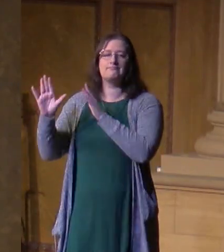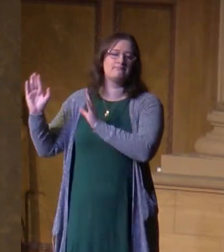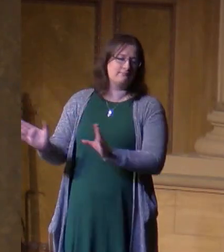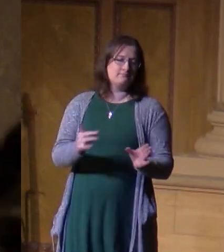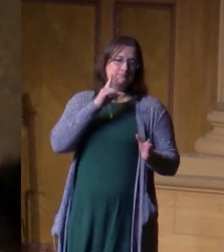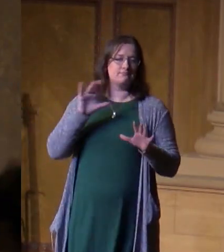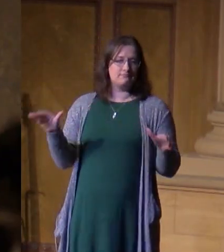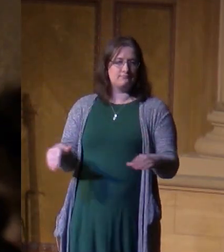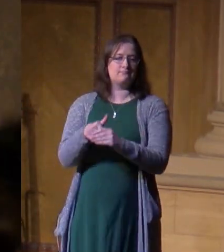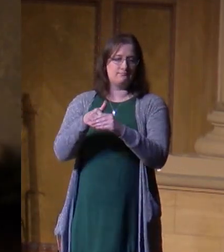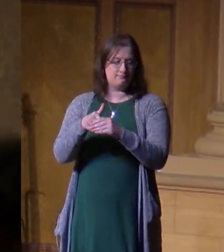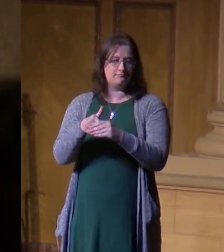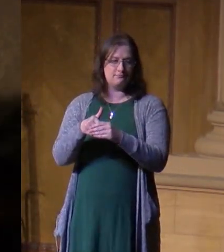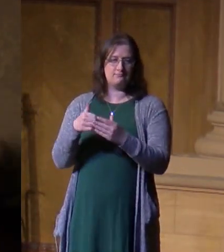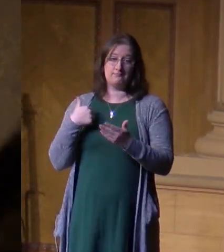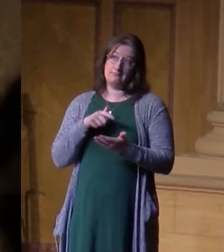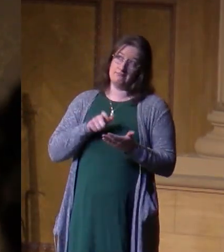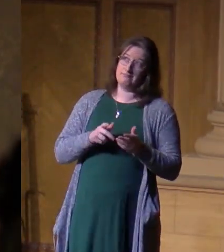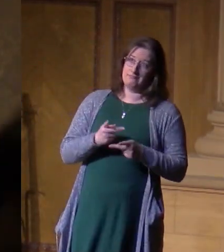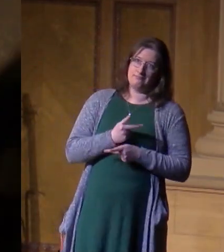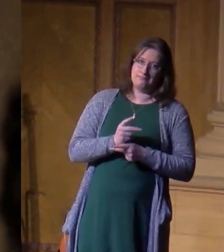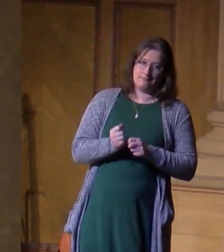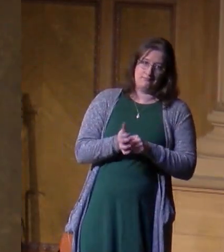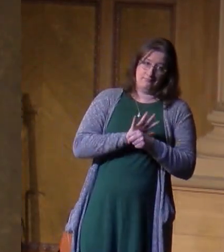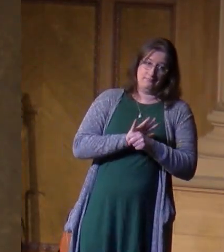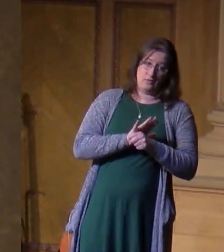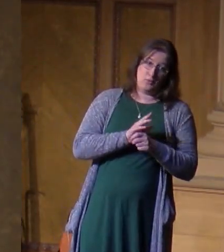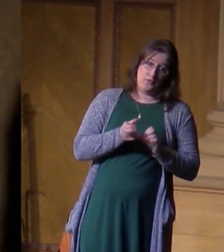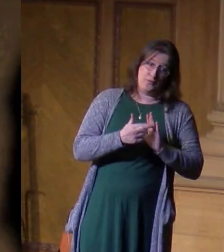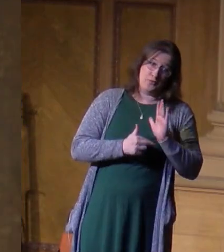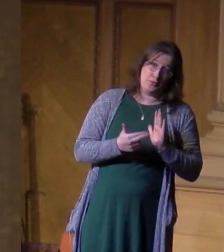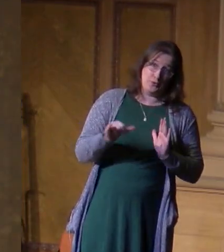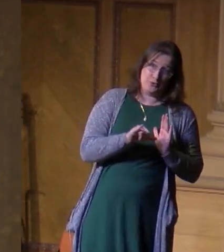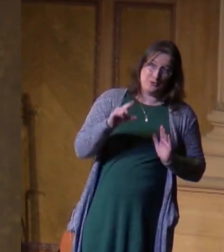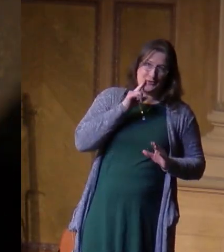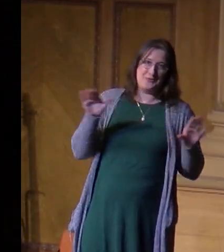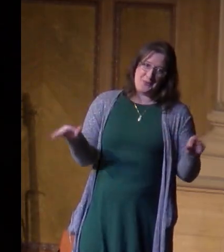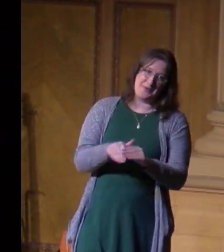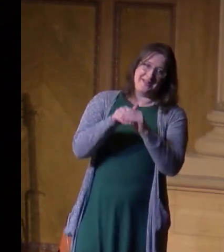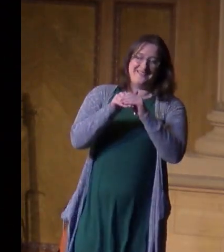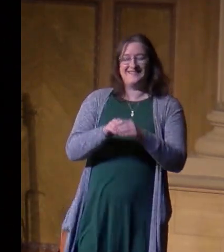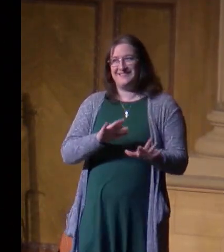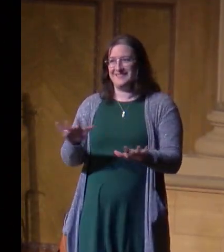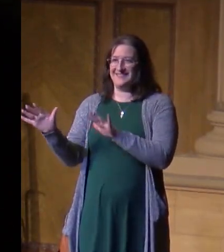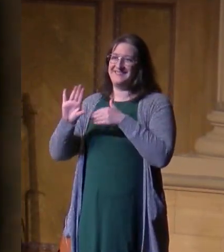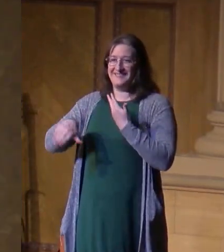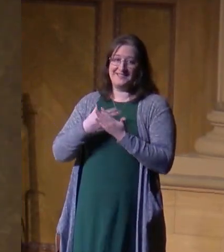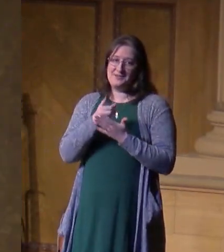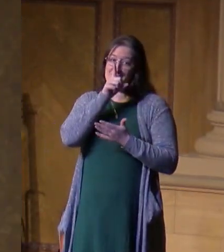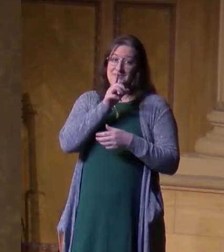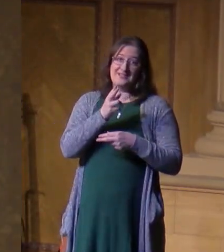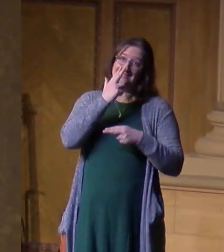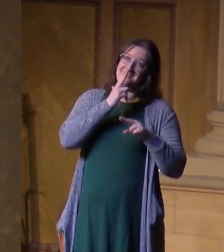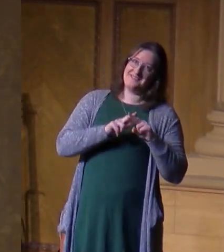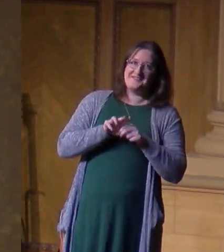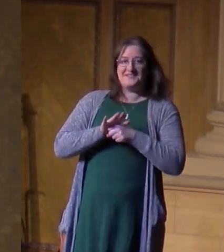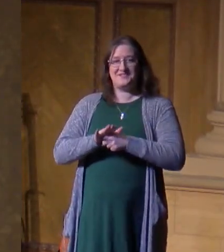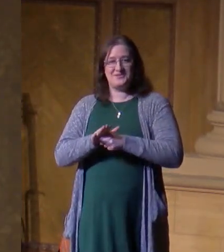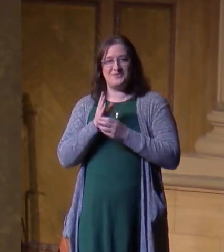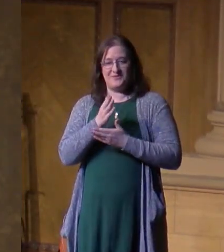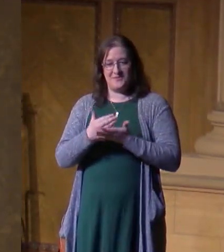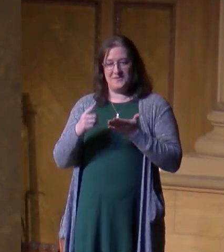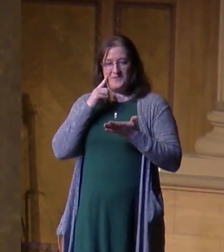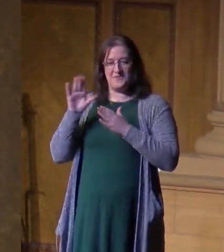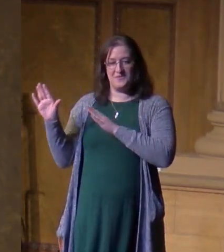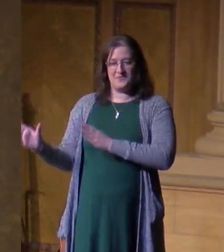on and so forth. Navigate COVID. All of those things, you know, all those really fun but really stressful things about planning